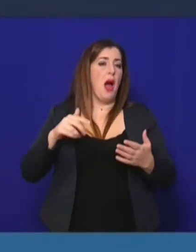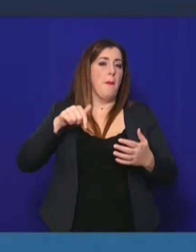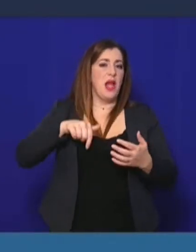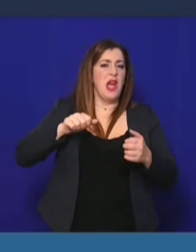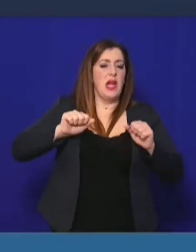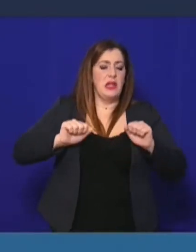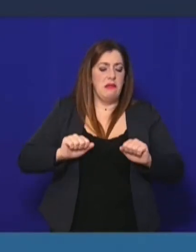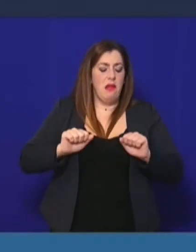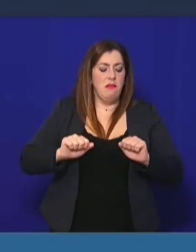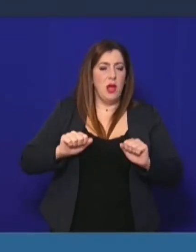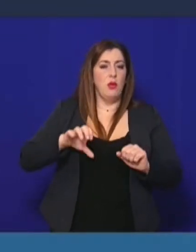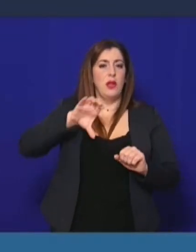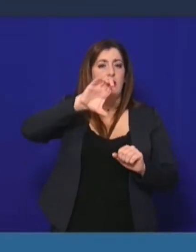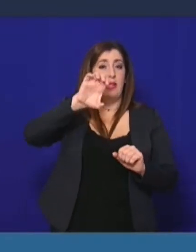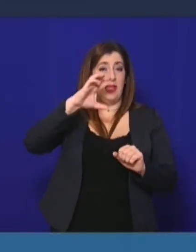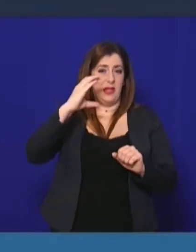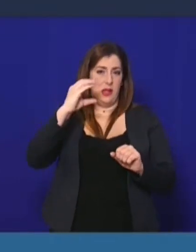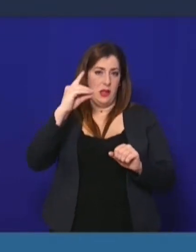Medicines Agency biex jagħmlu wkoll